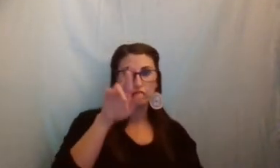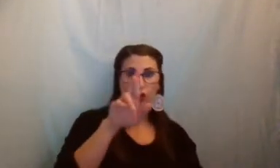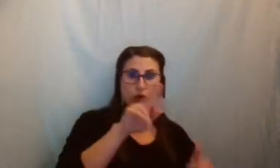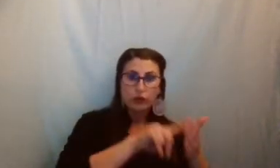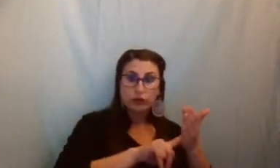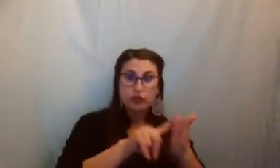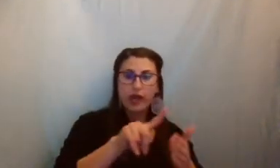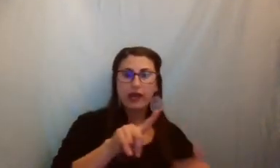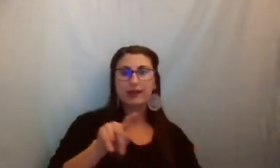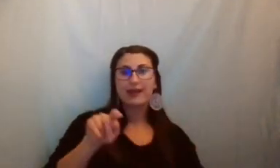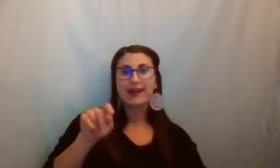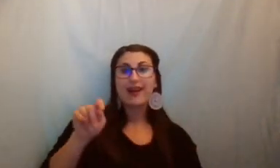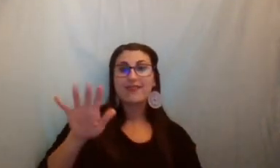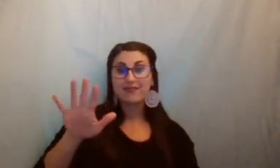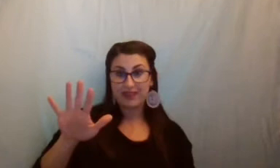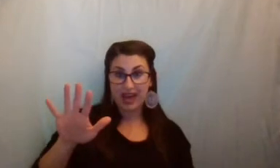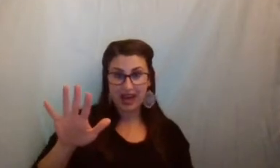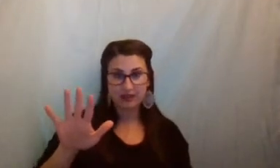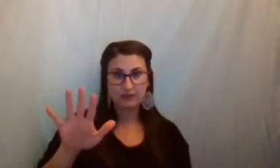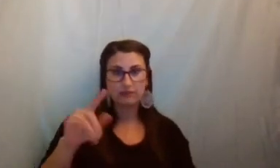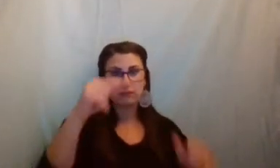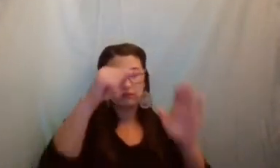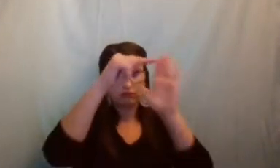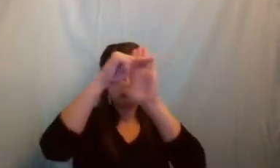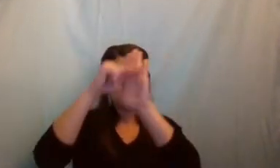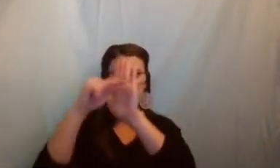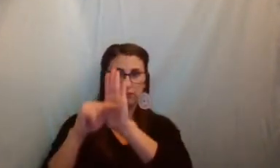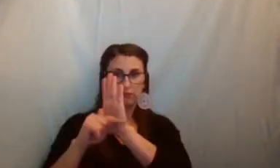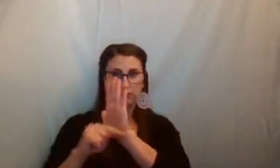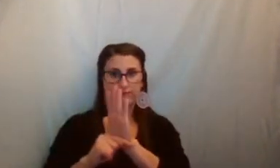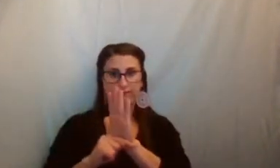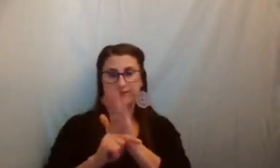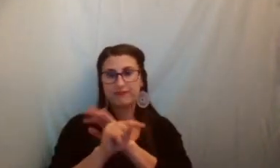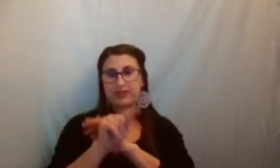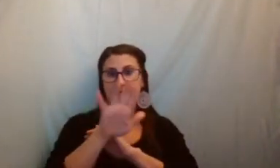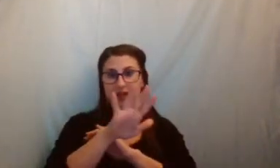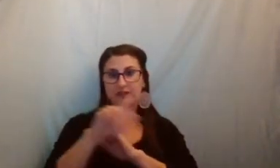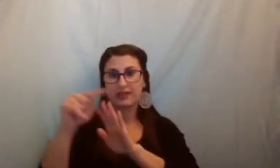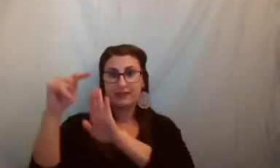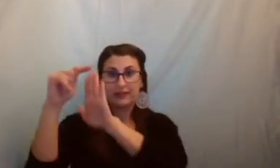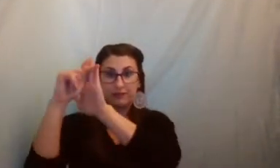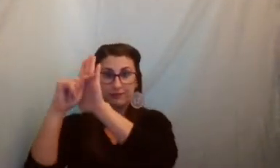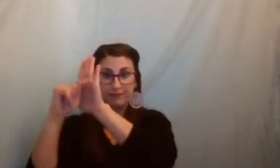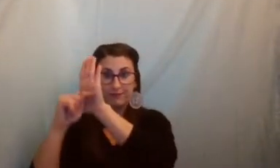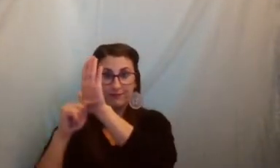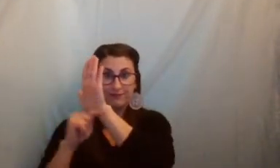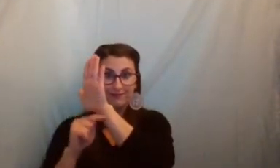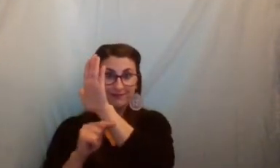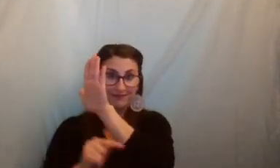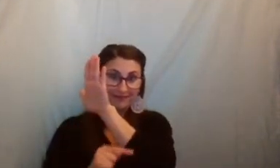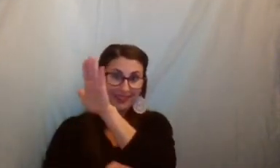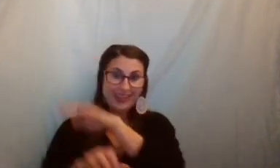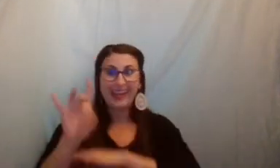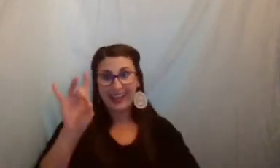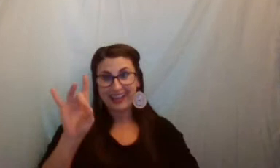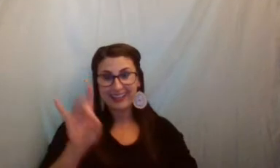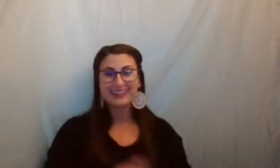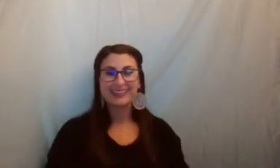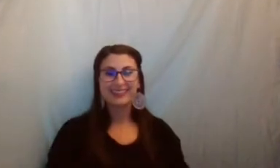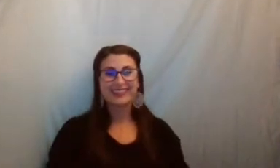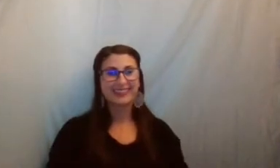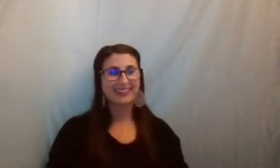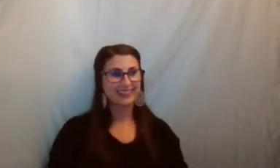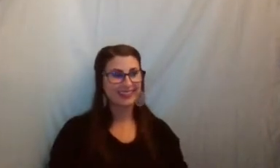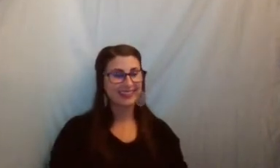verify, 5 negatives for negative 5, and then 8 negatives, 1, 2, 3, 4, 5, 6,